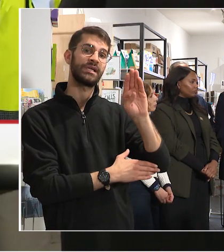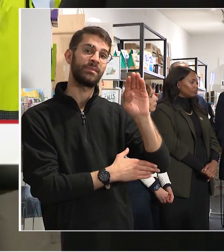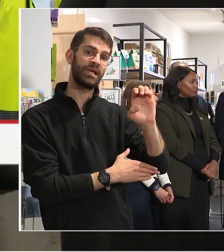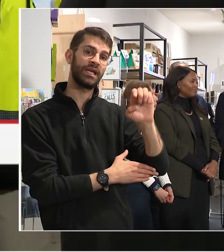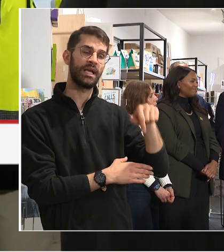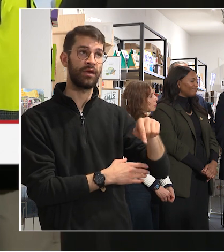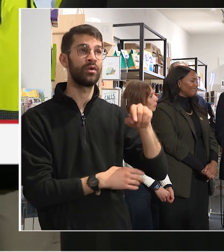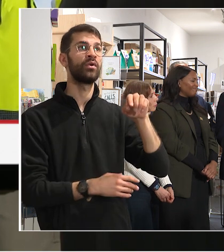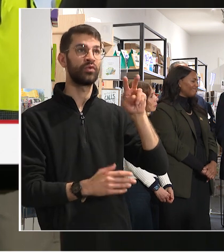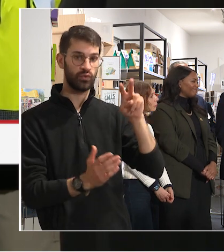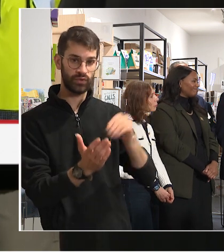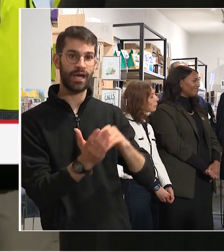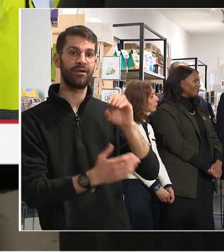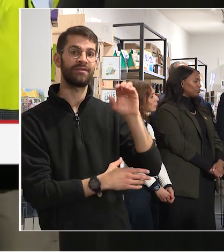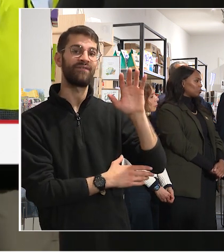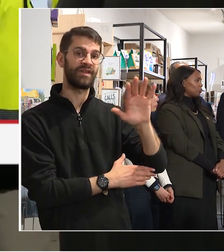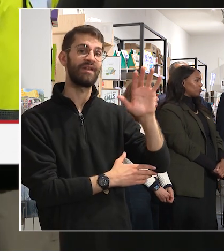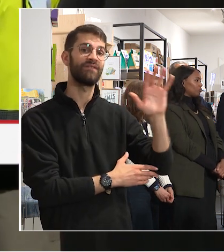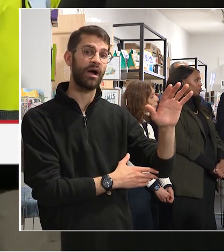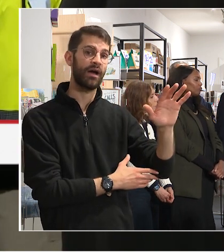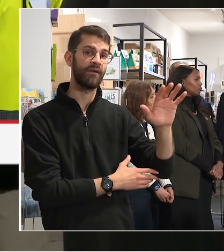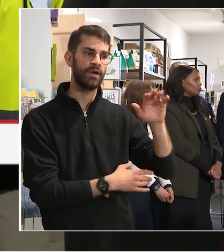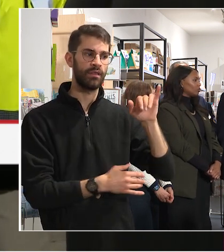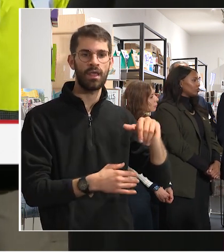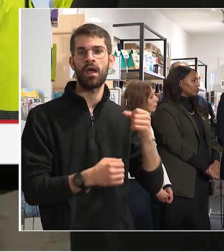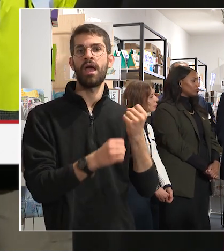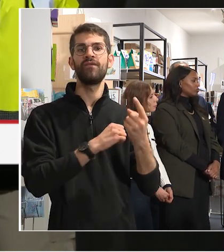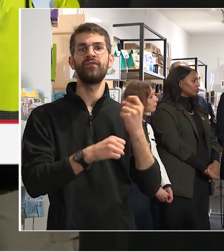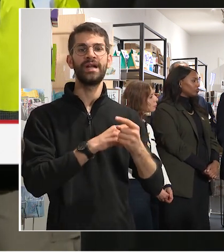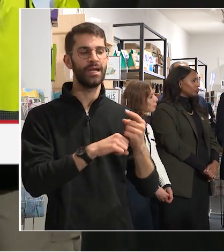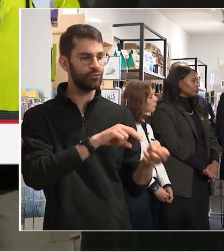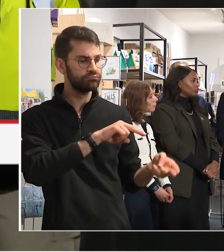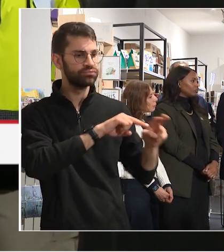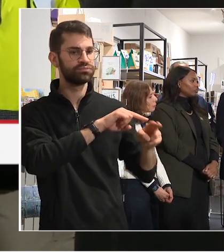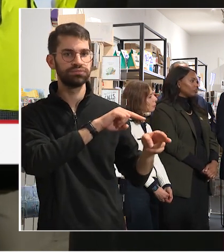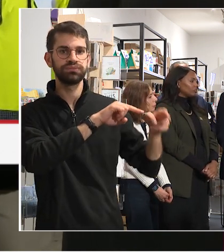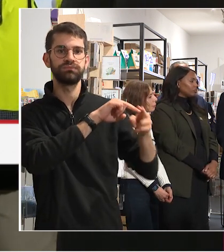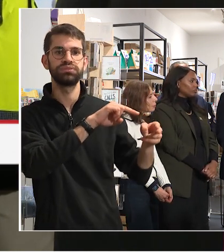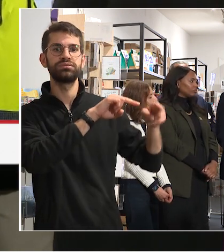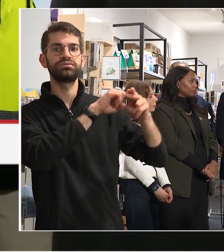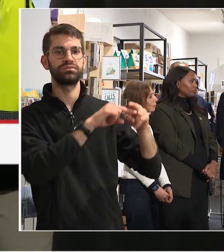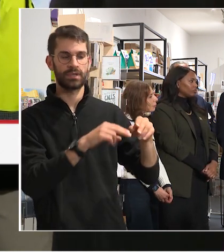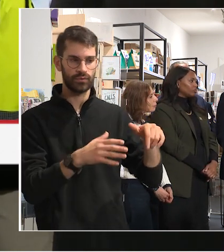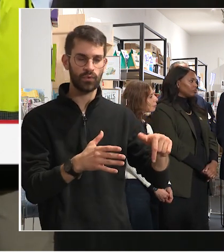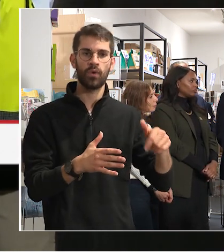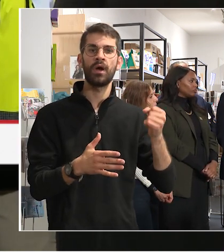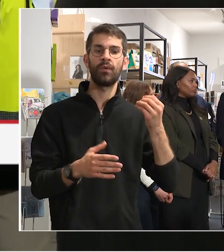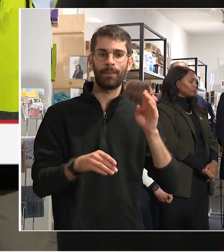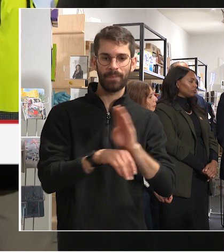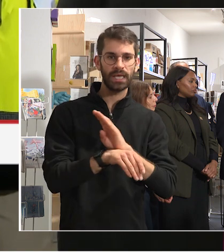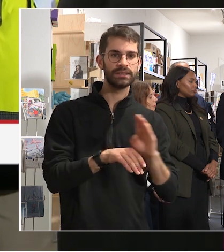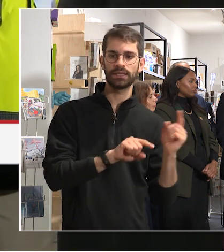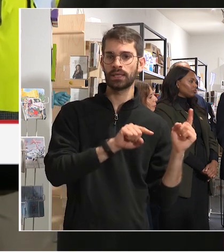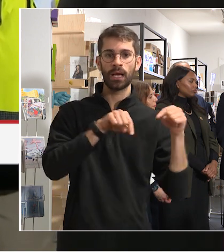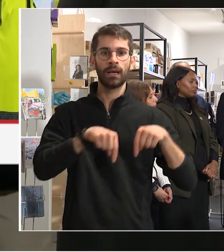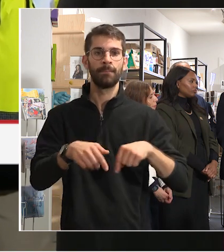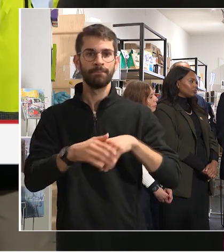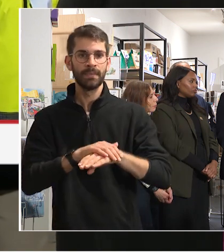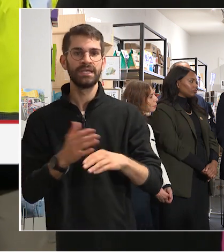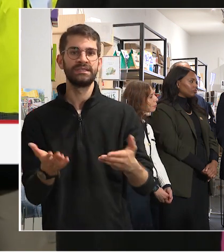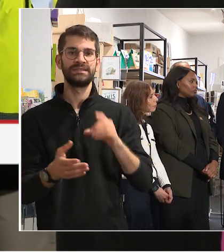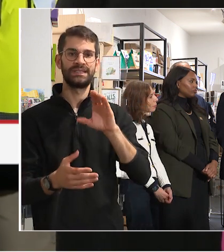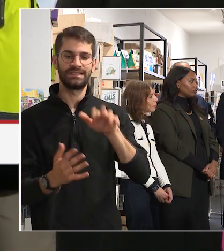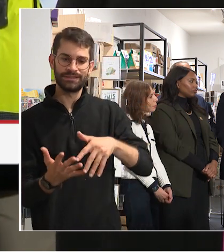2,055 actually, and that's just continues to grow year over year. So the businesses are coming to DC, and one of the things I would say is